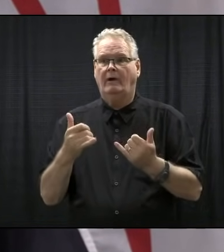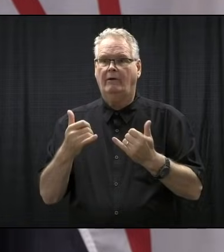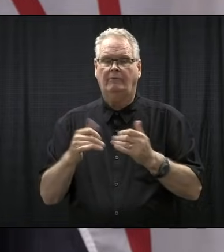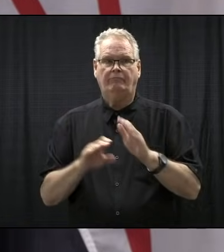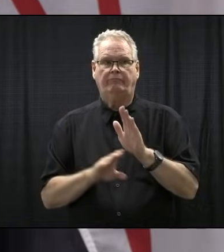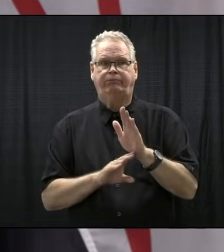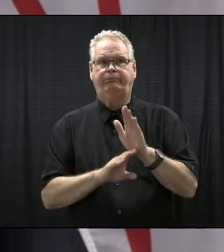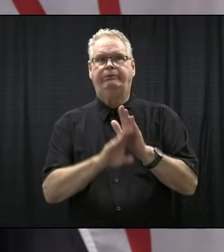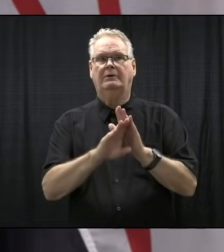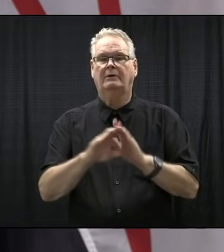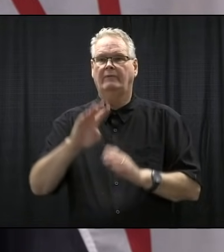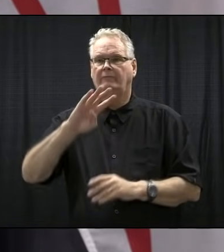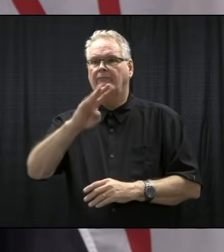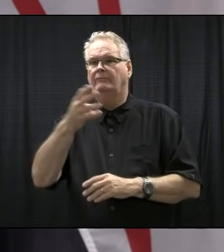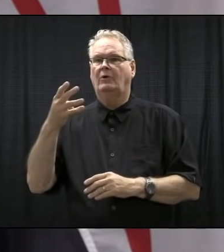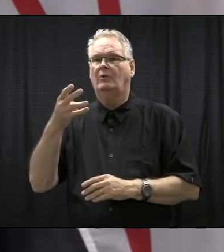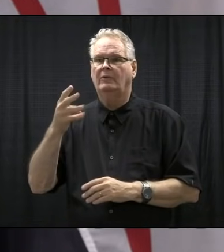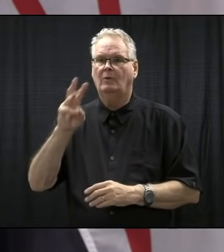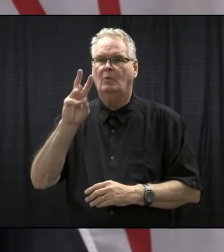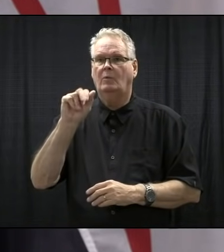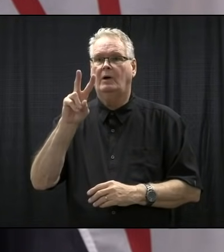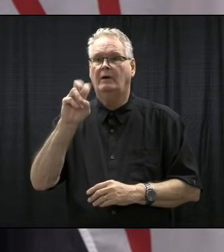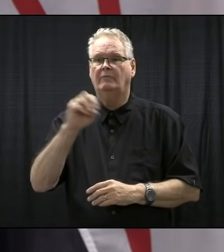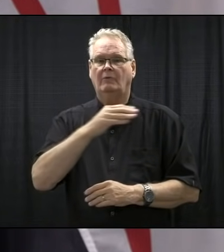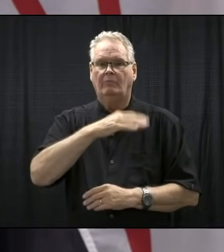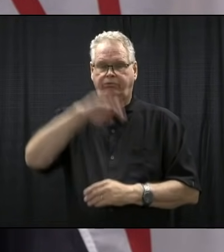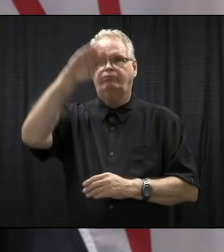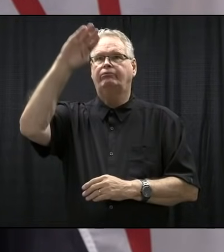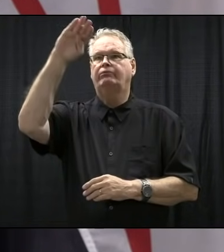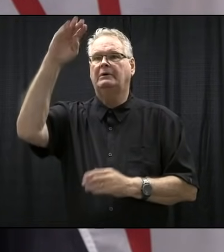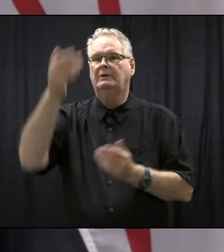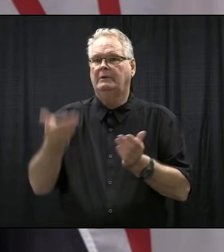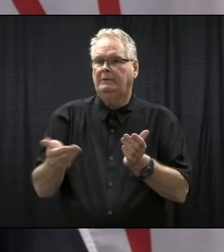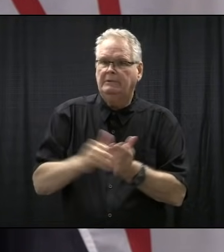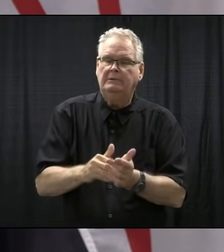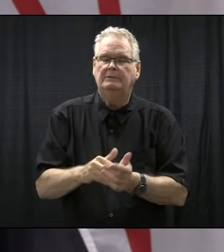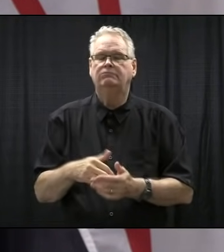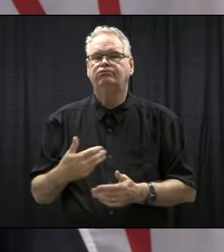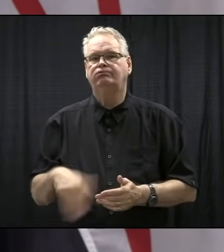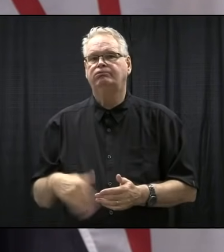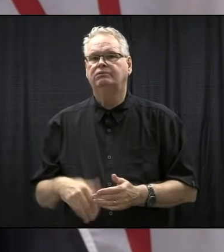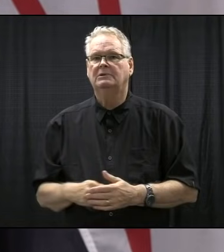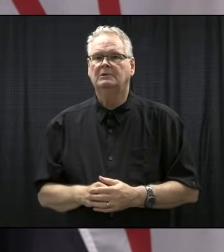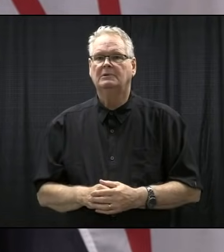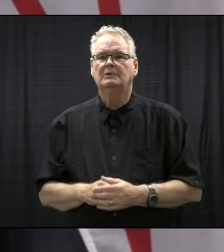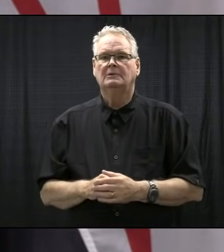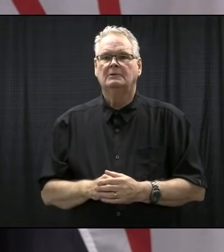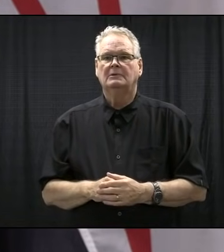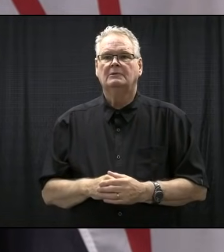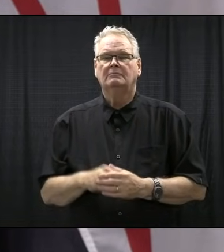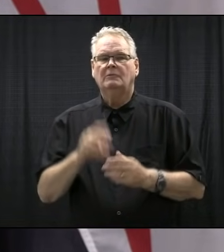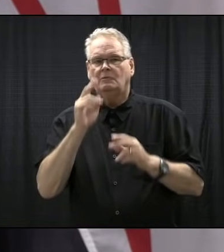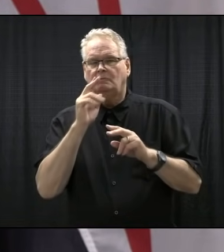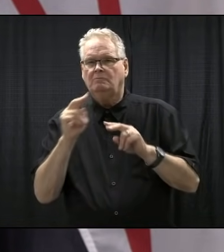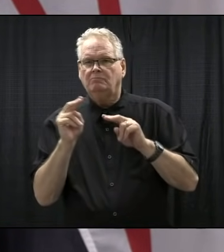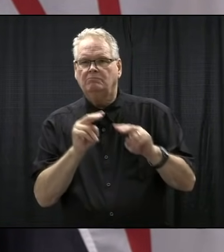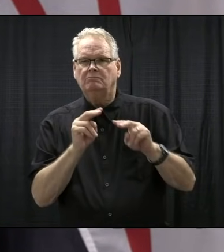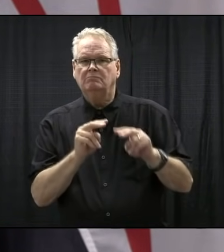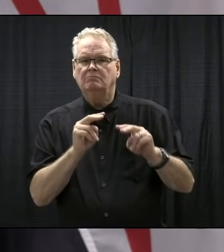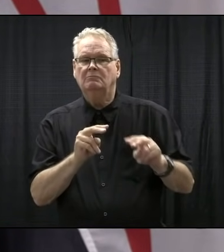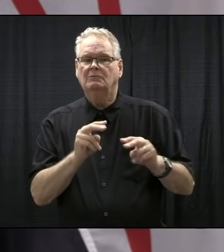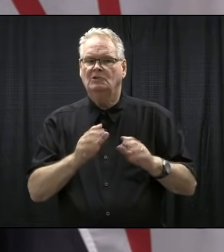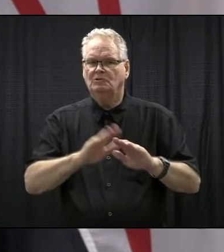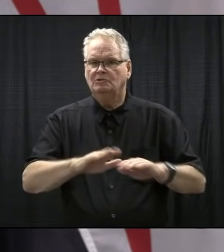what is happening with respect to children and COVID-19 very closely. If the epidemiology and evidence warrants a change in guidance